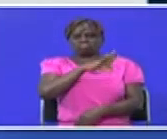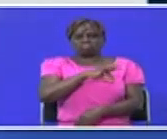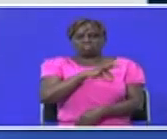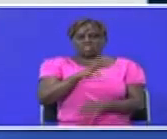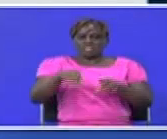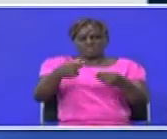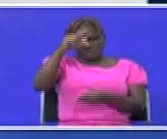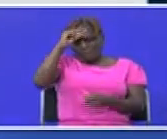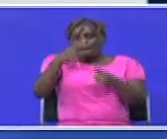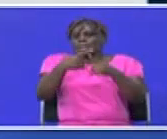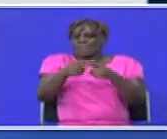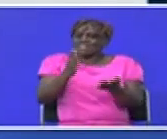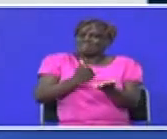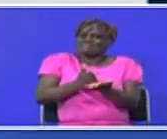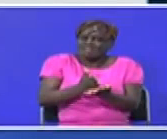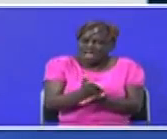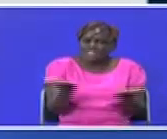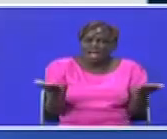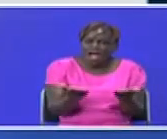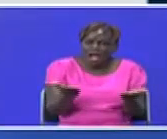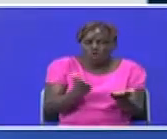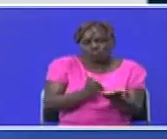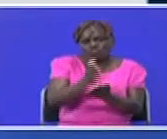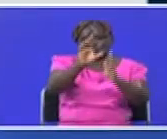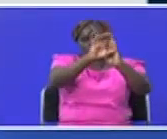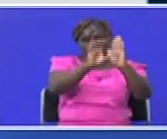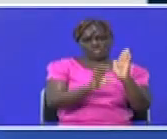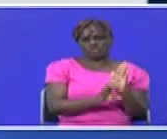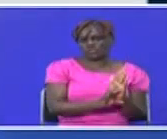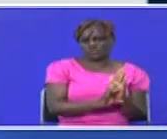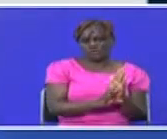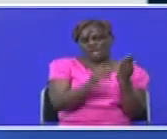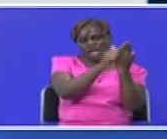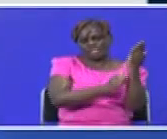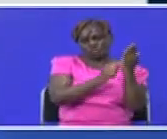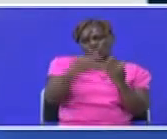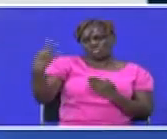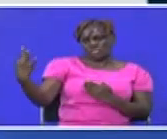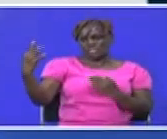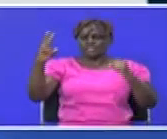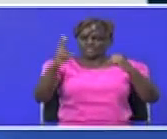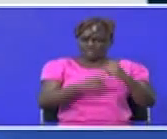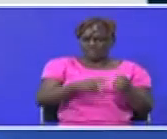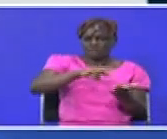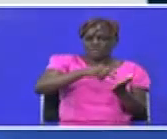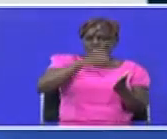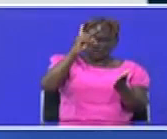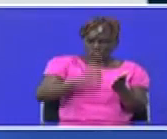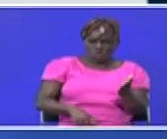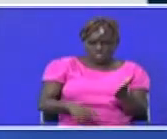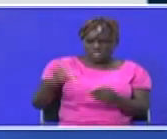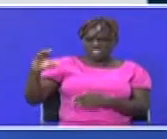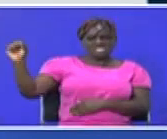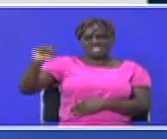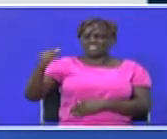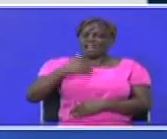the state, but rather a right guaranteed by the Constitution under Article 37. Hence, CS Nkaissery